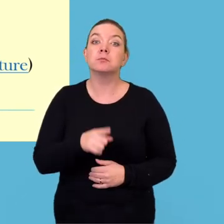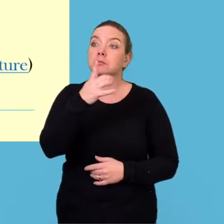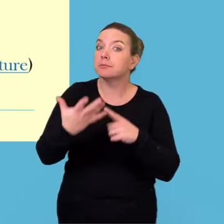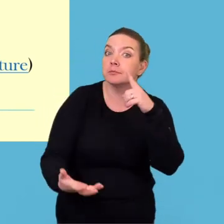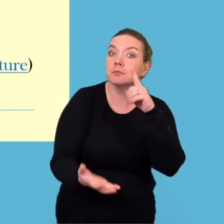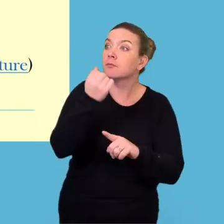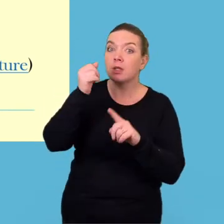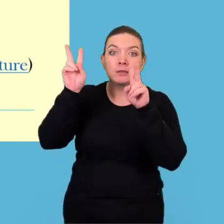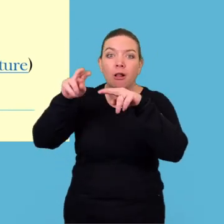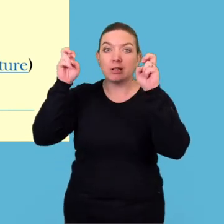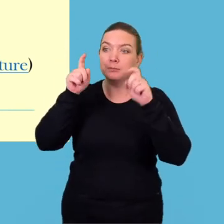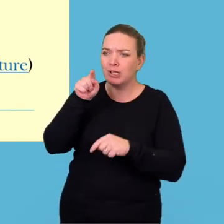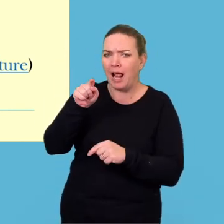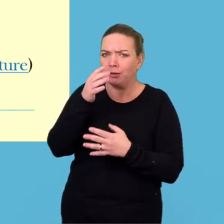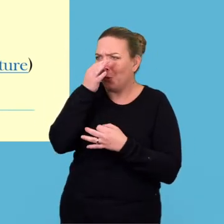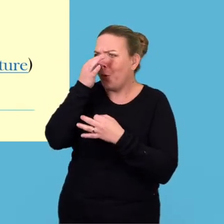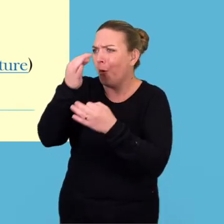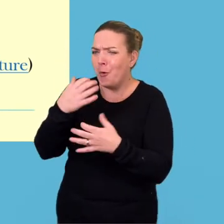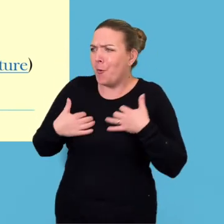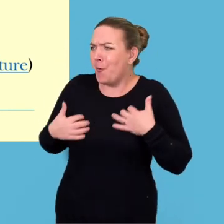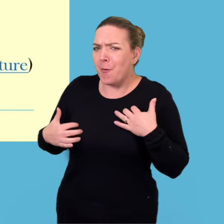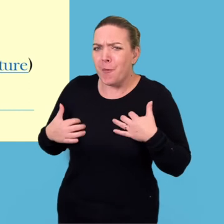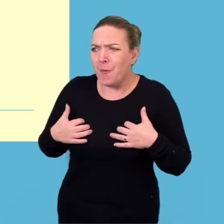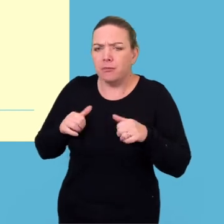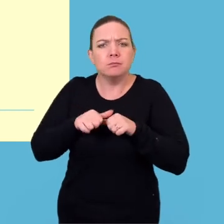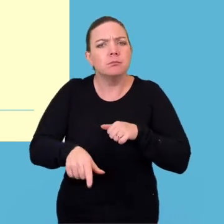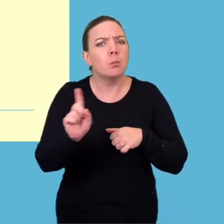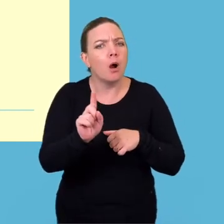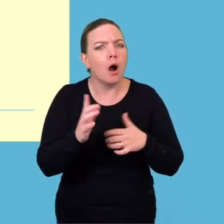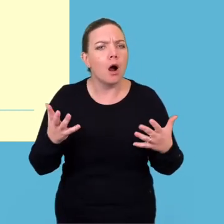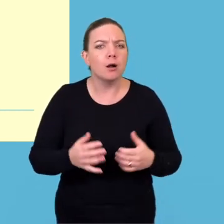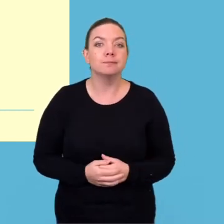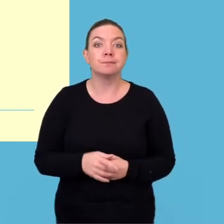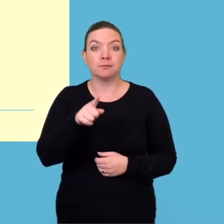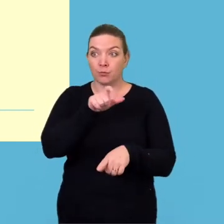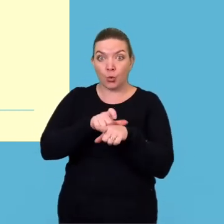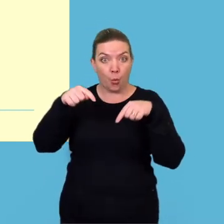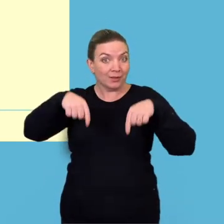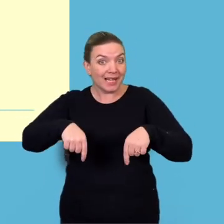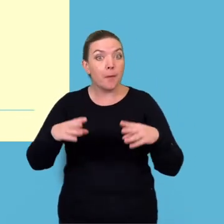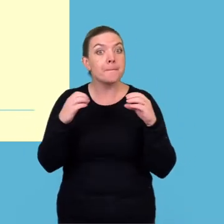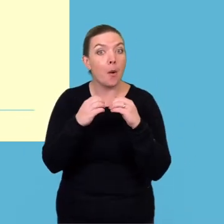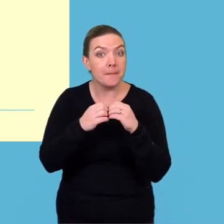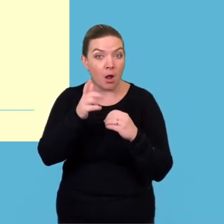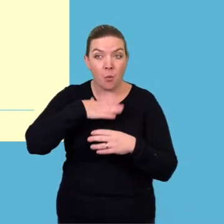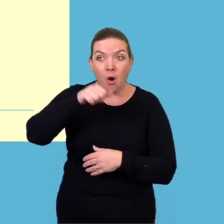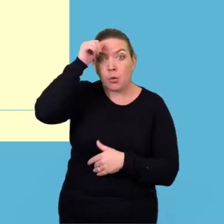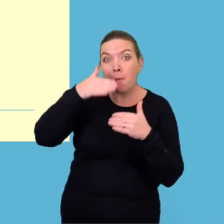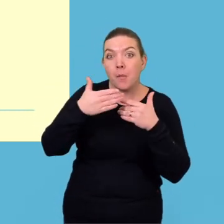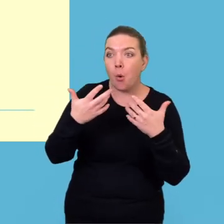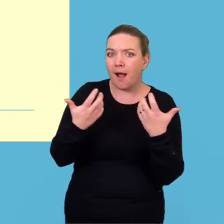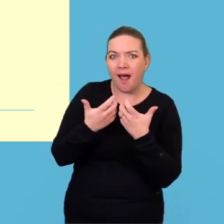online. So once you've found that subject which gets you really excited, what next? So if that course is here at Birkbeck and you want